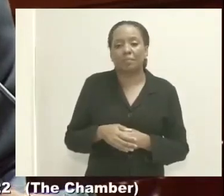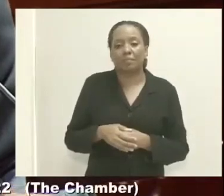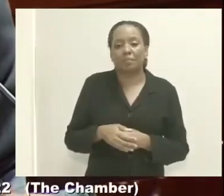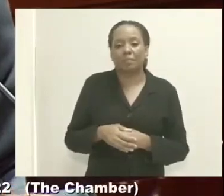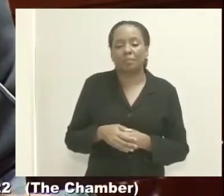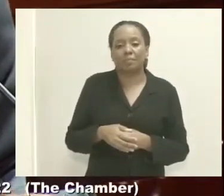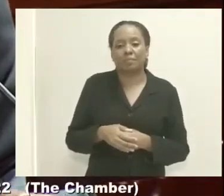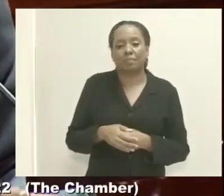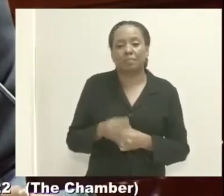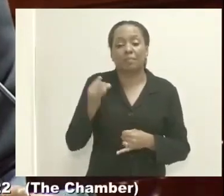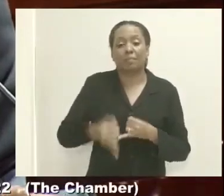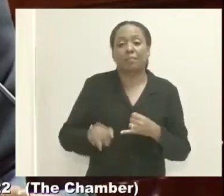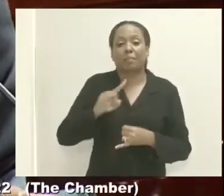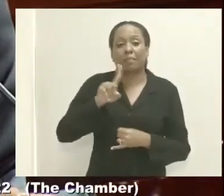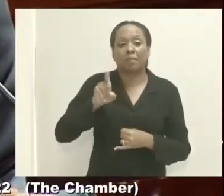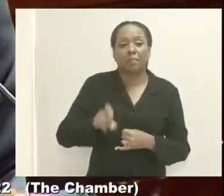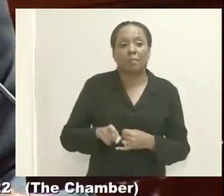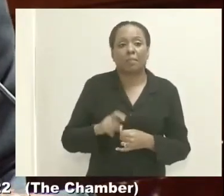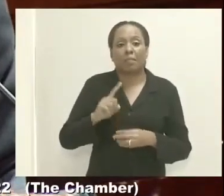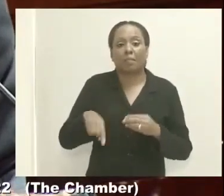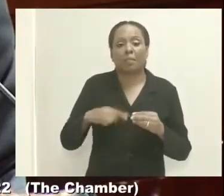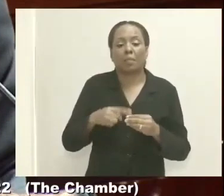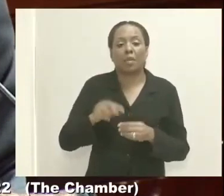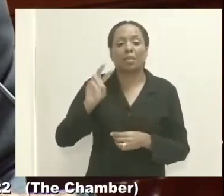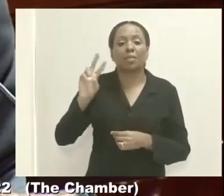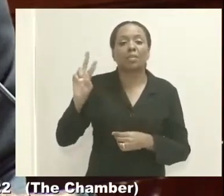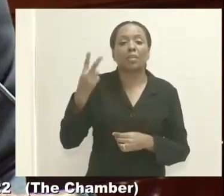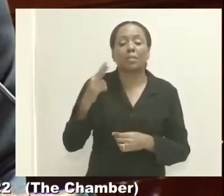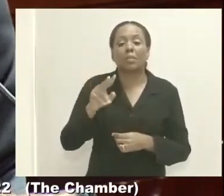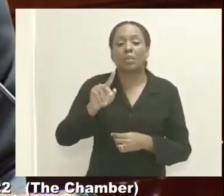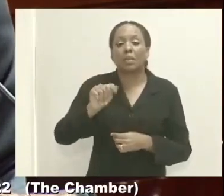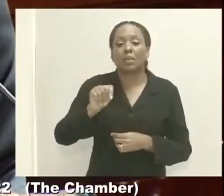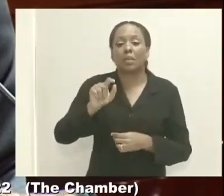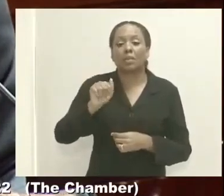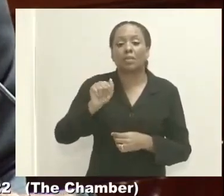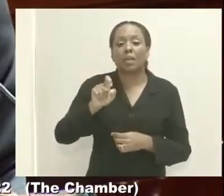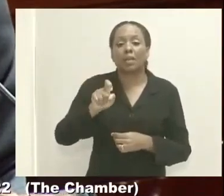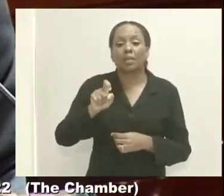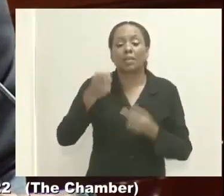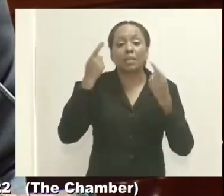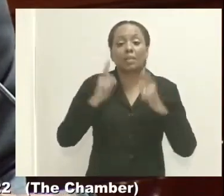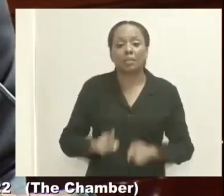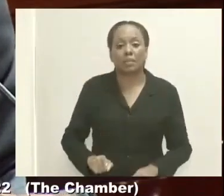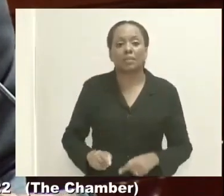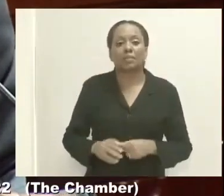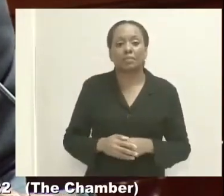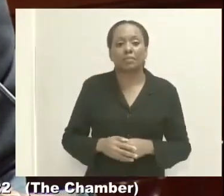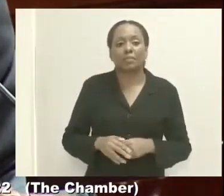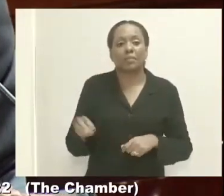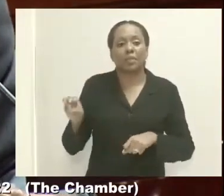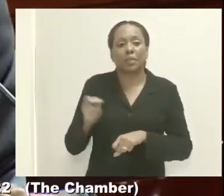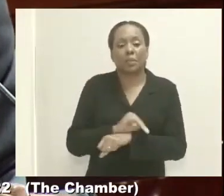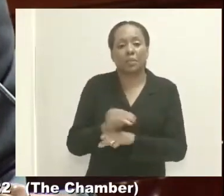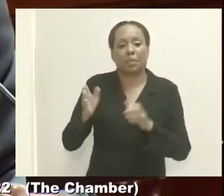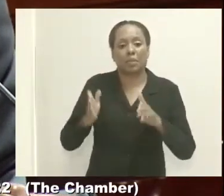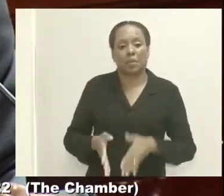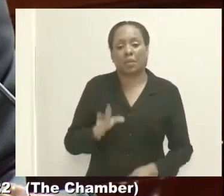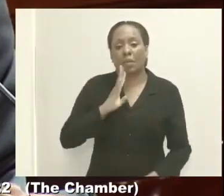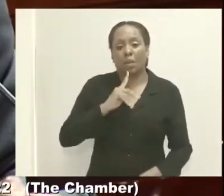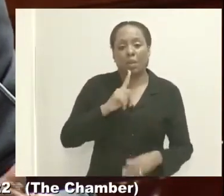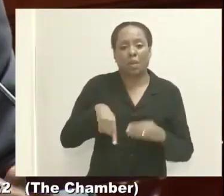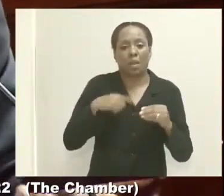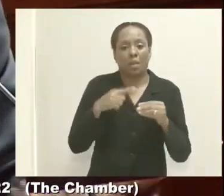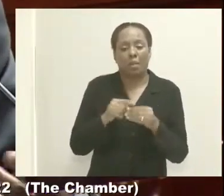be on double taxation agreements. Honorable Minister spoke about bilateral